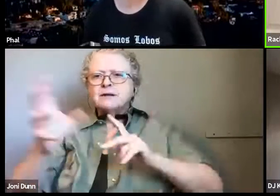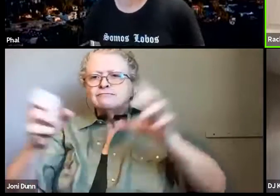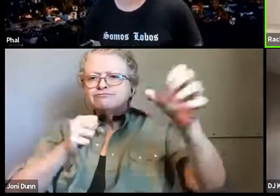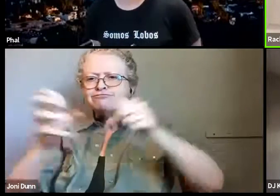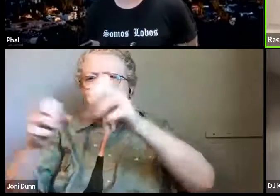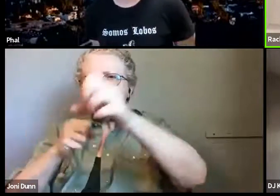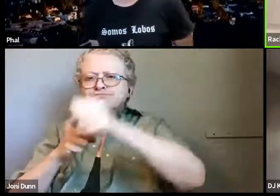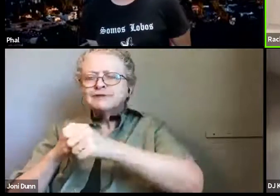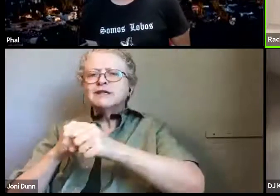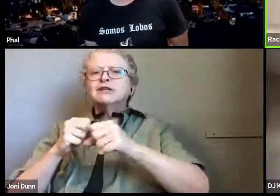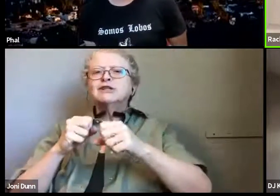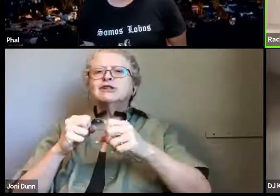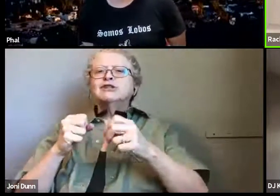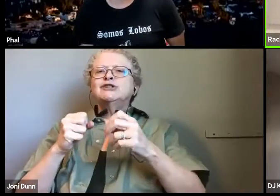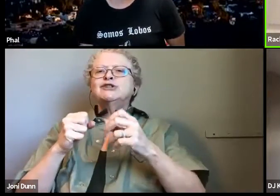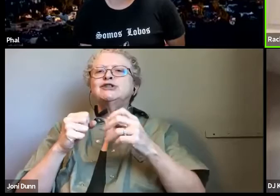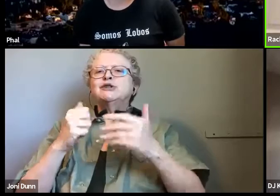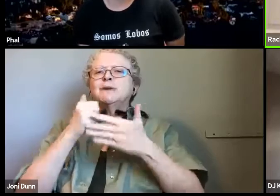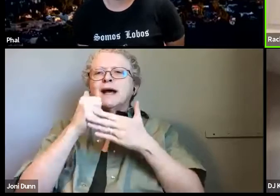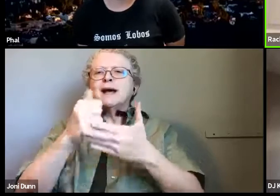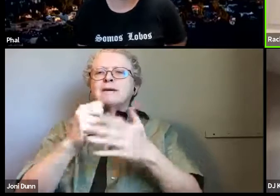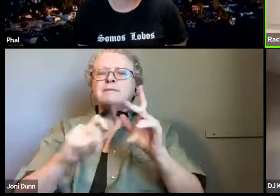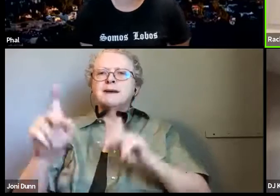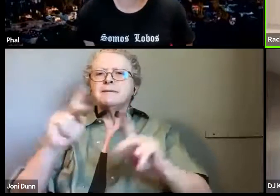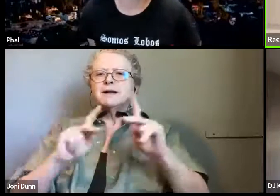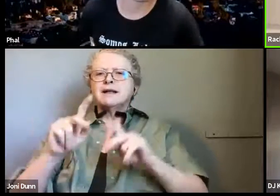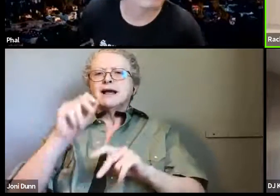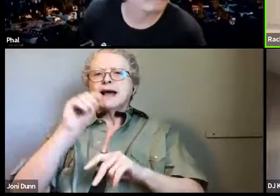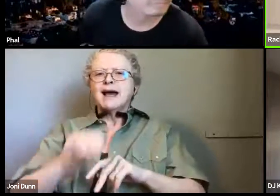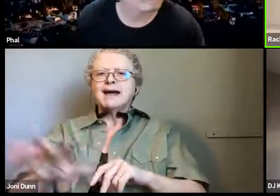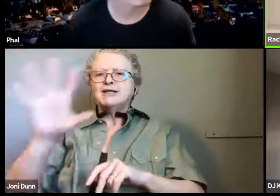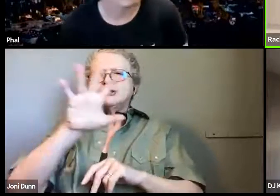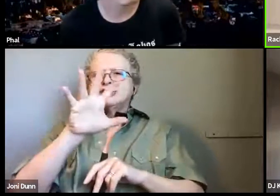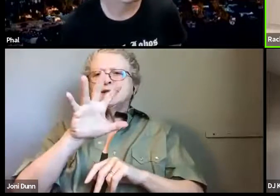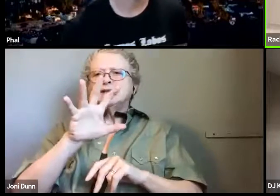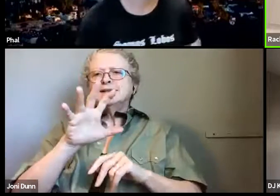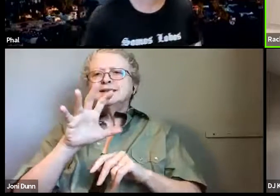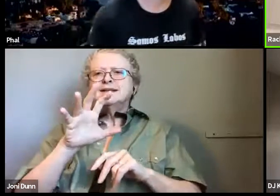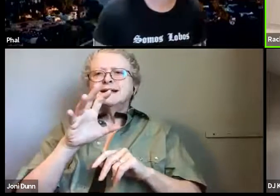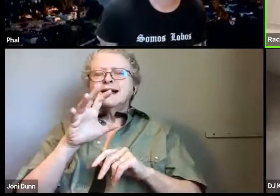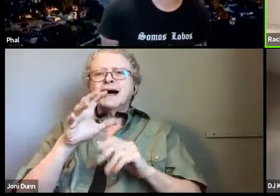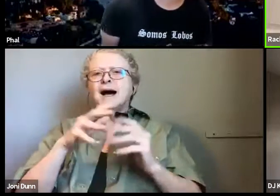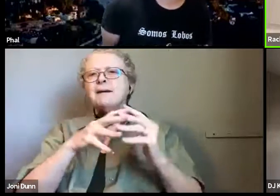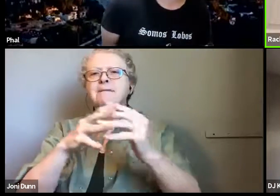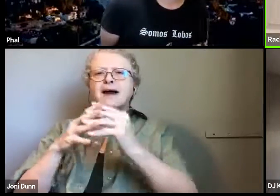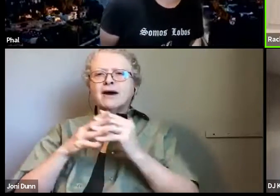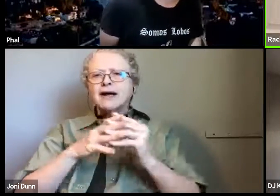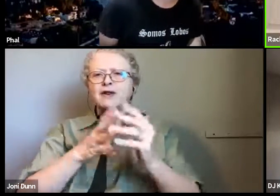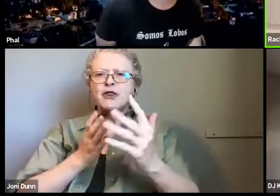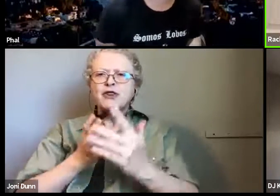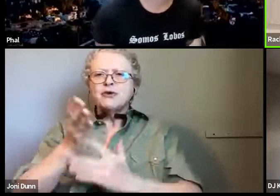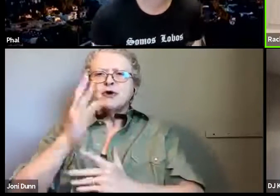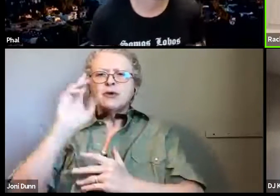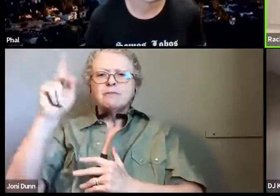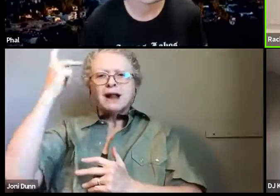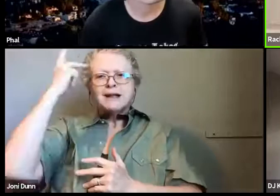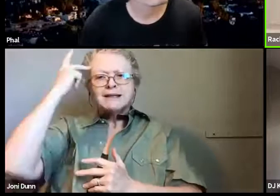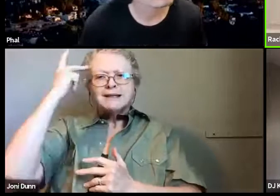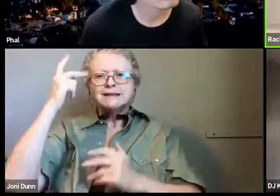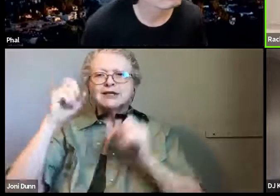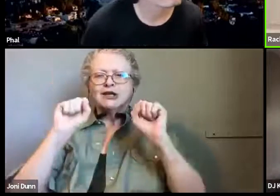move people, and to use Asian American feminism as an orientation to a set of politics that can be mobilized